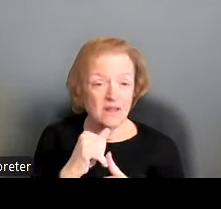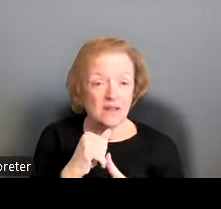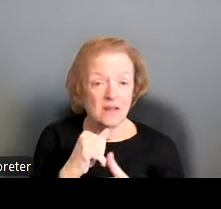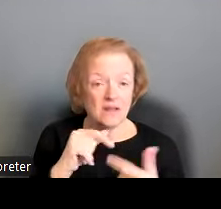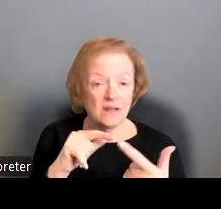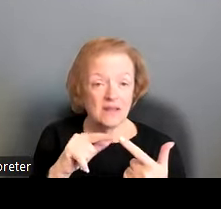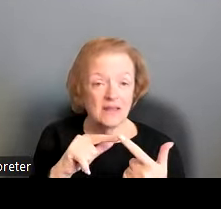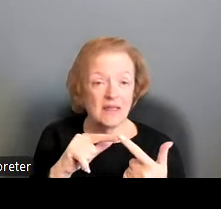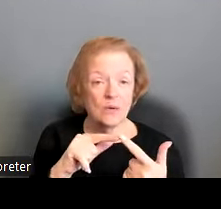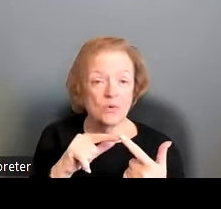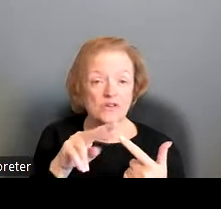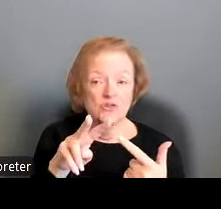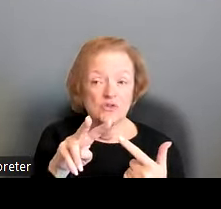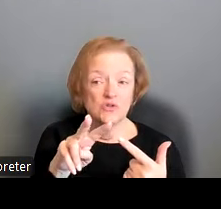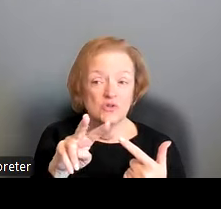260